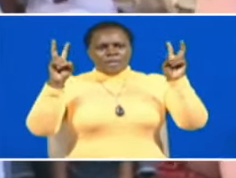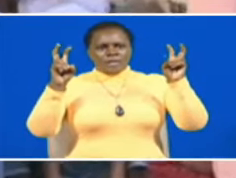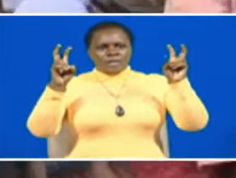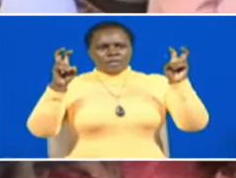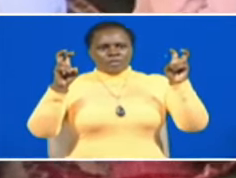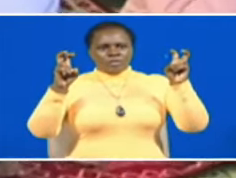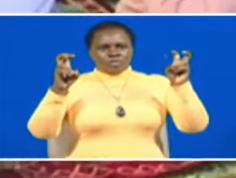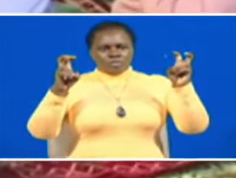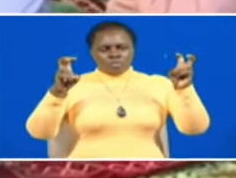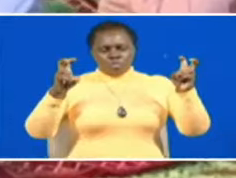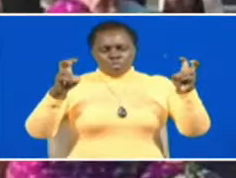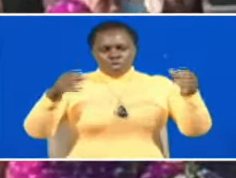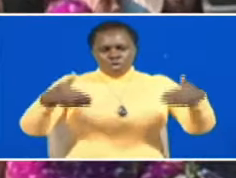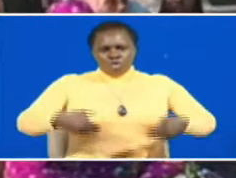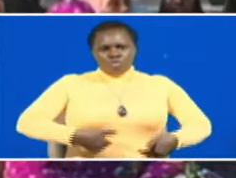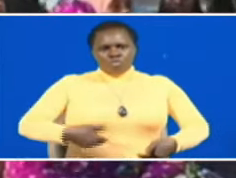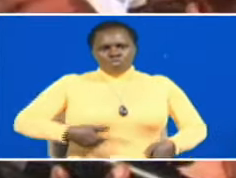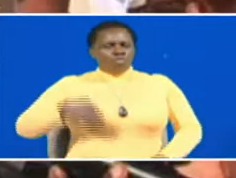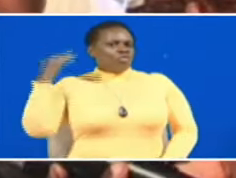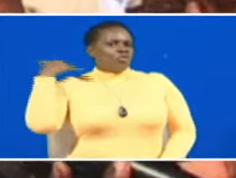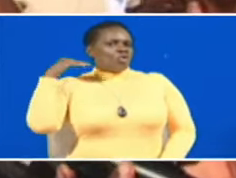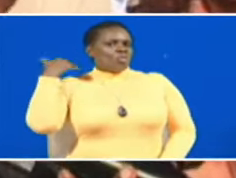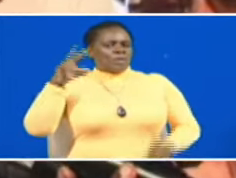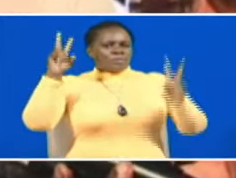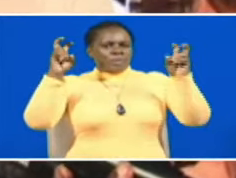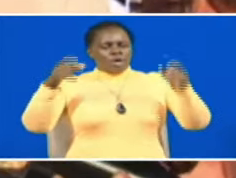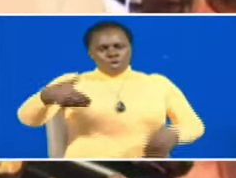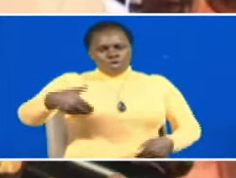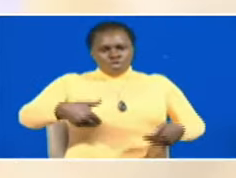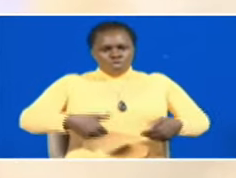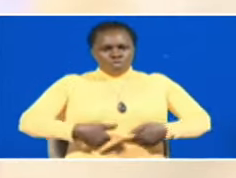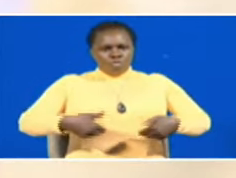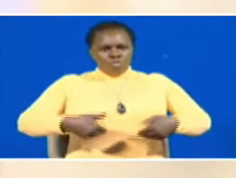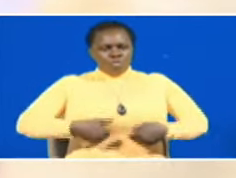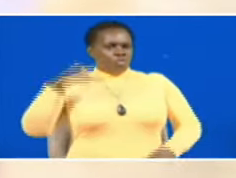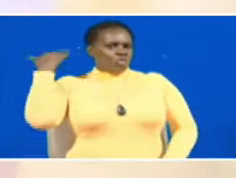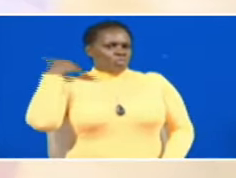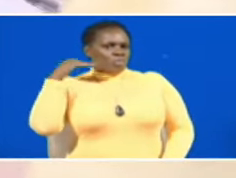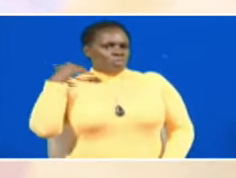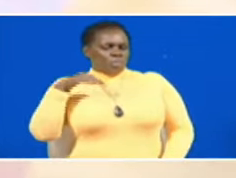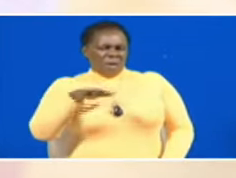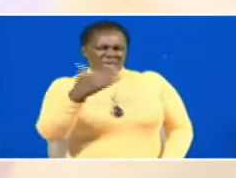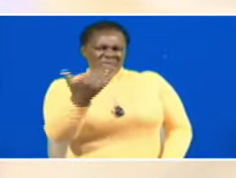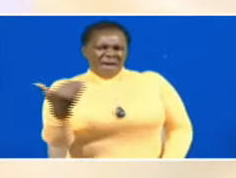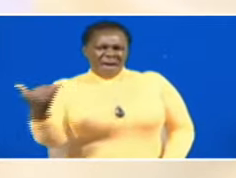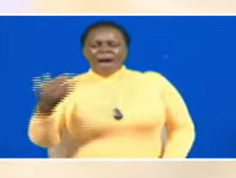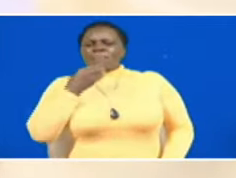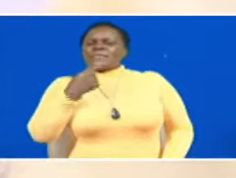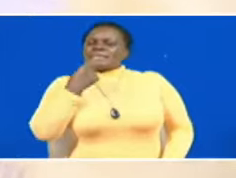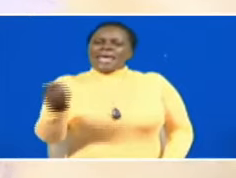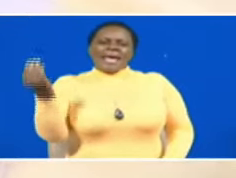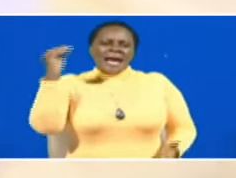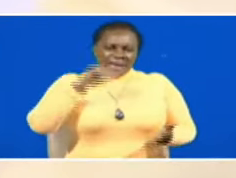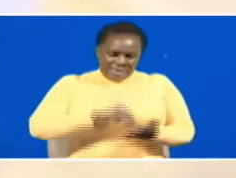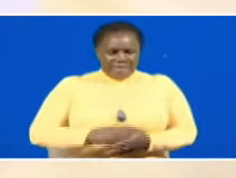juvenile gangs were a major subject. Juvenile crime, vijana wadogo wadogo, na naregelea